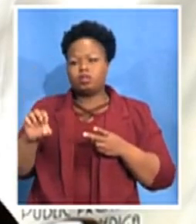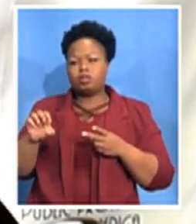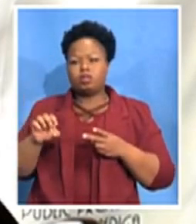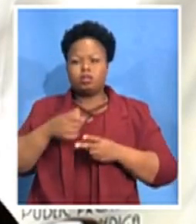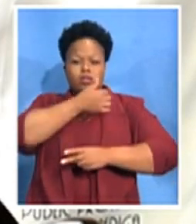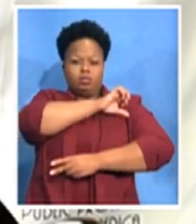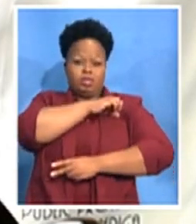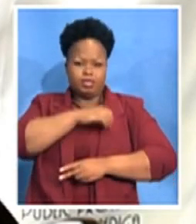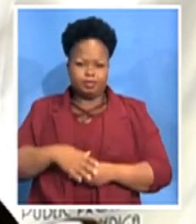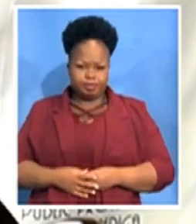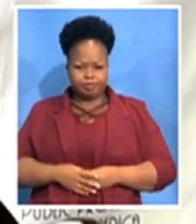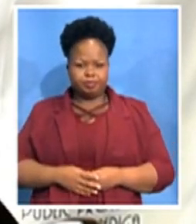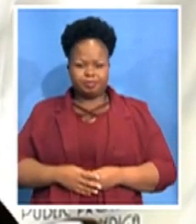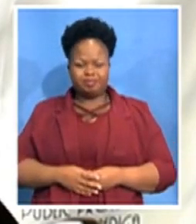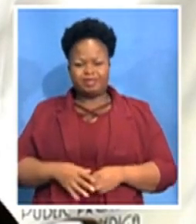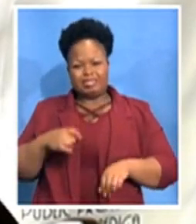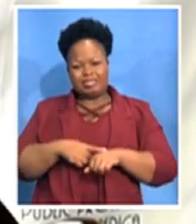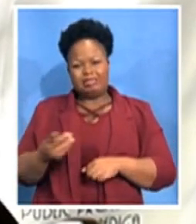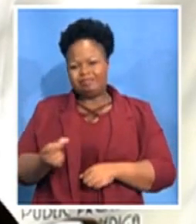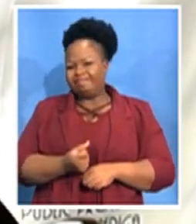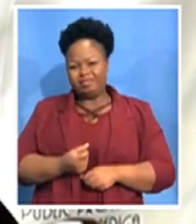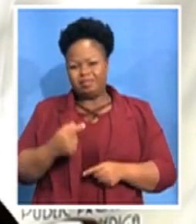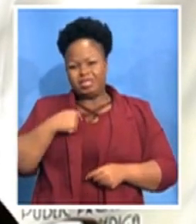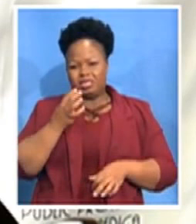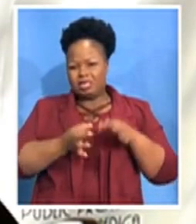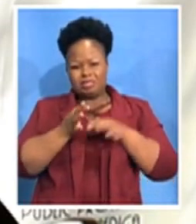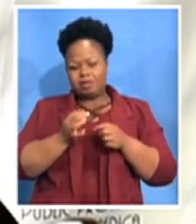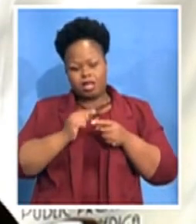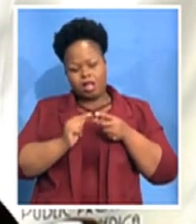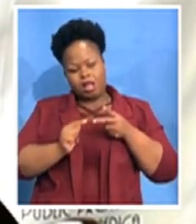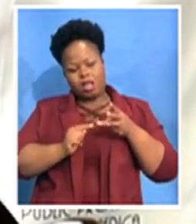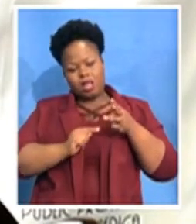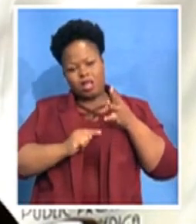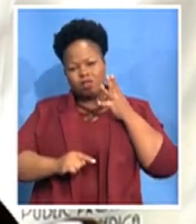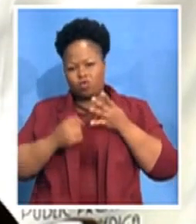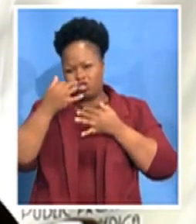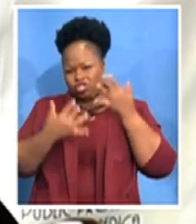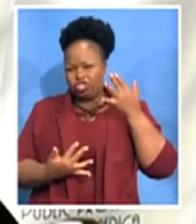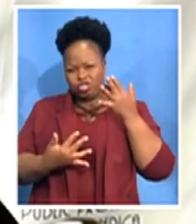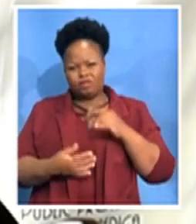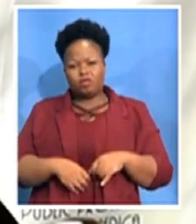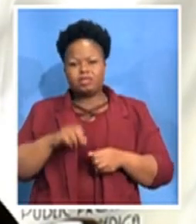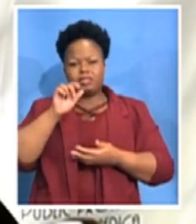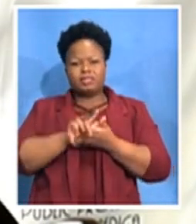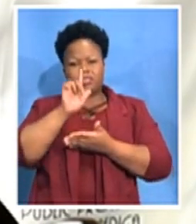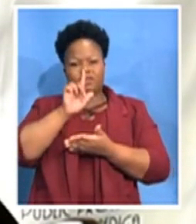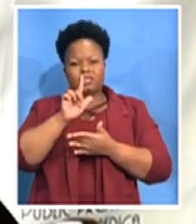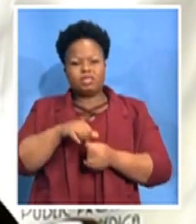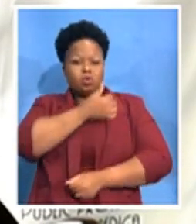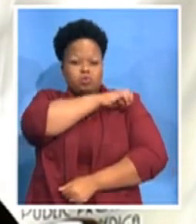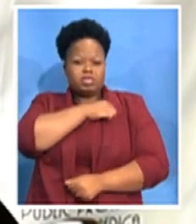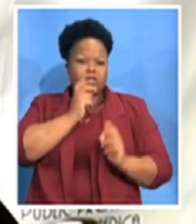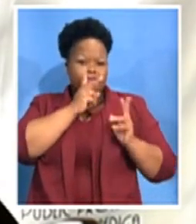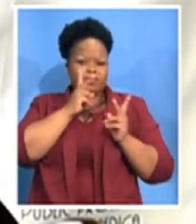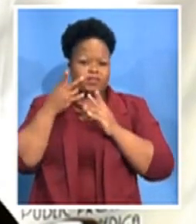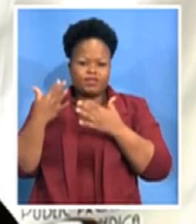time, I will not go through our observation in respect of each and every one of the 17 healthcare facilities. Instead, I shall focus on